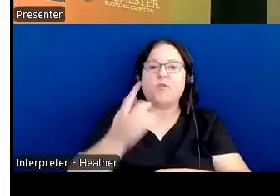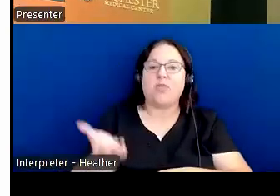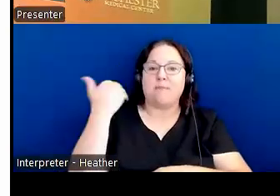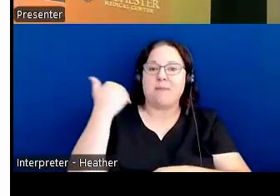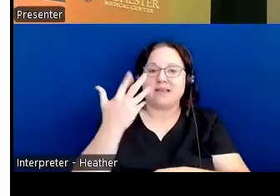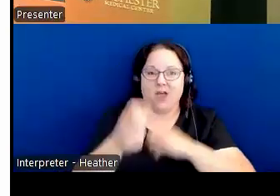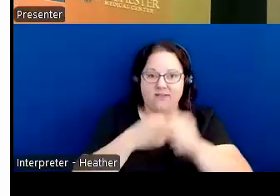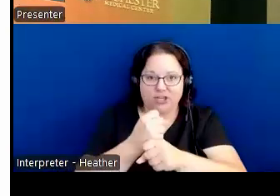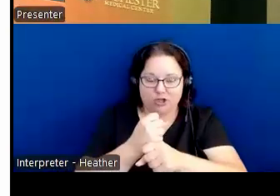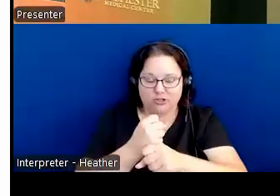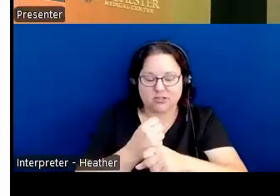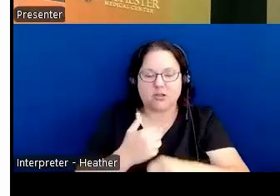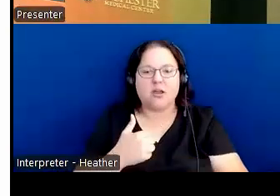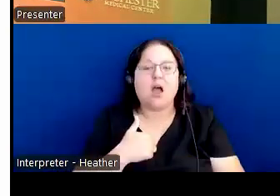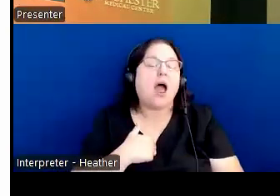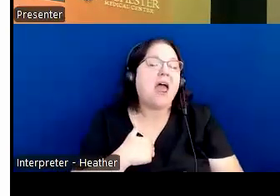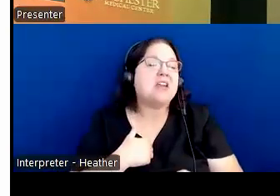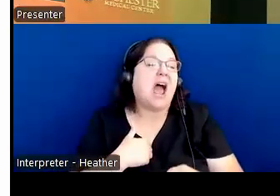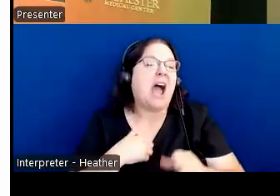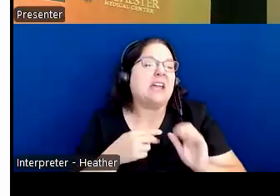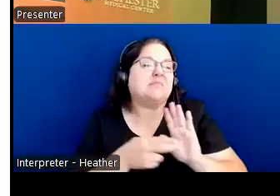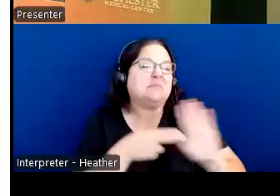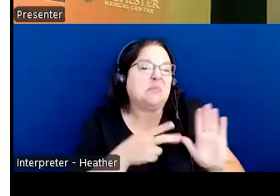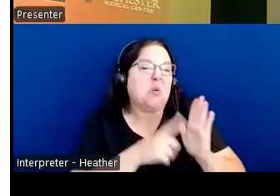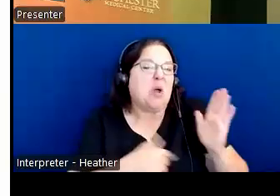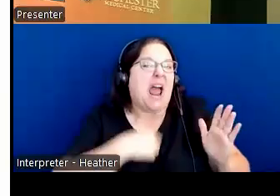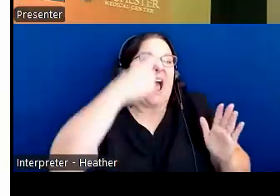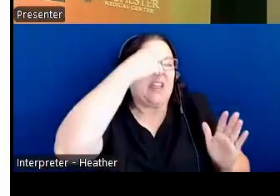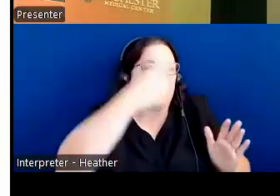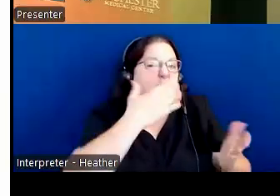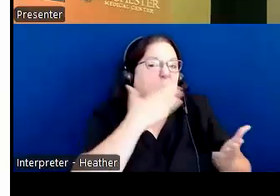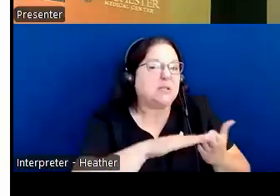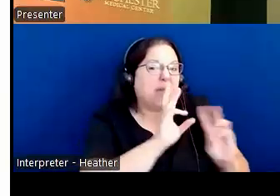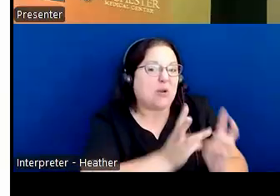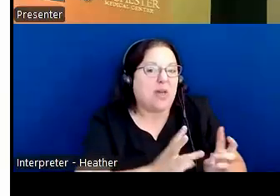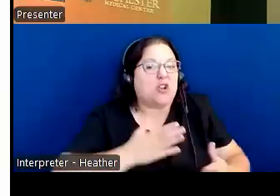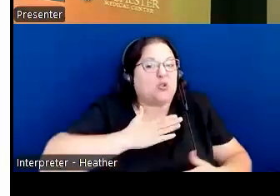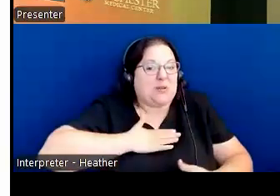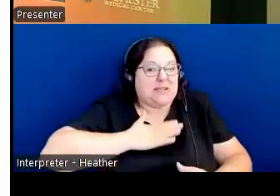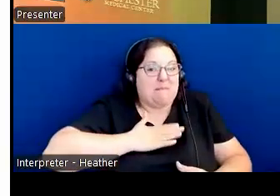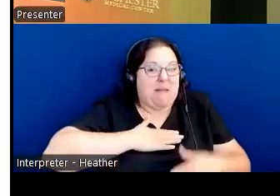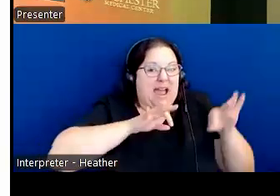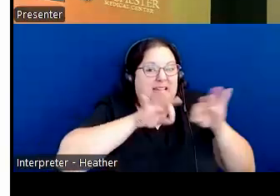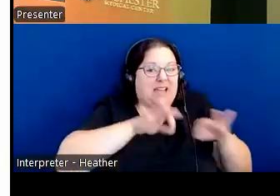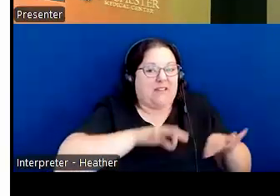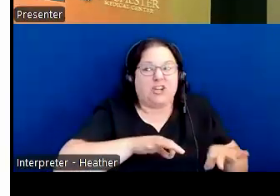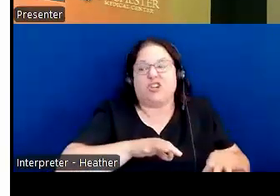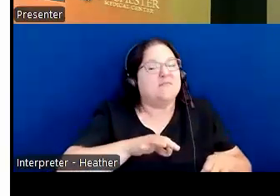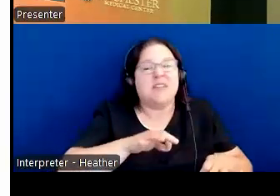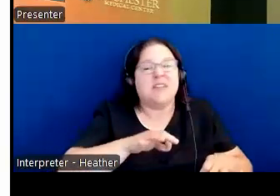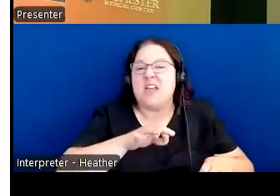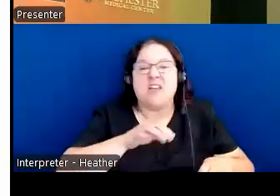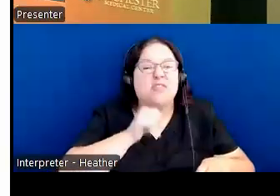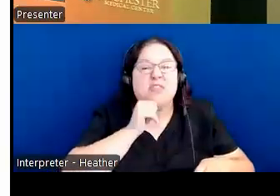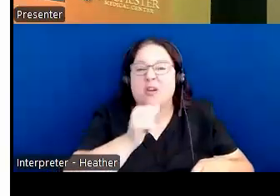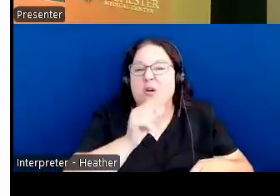I defined what I thought of as bad weather. I'll just say this is my definition. There aren't actually like converging definitions of bad